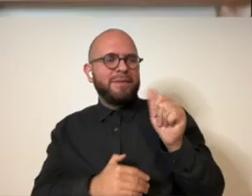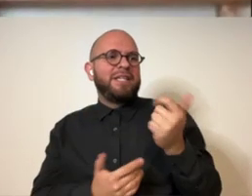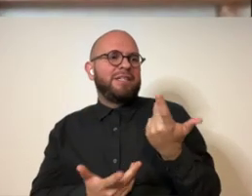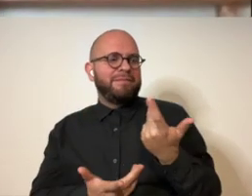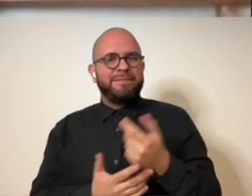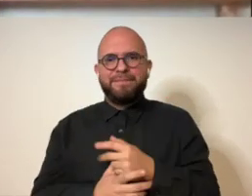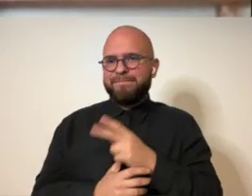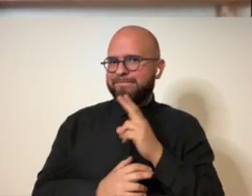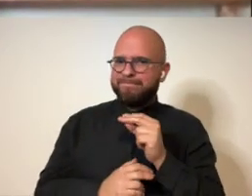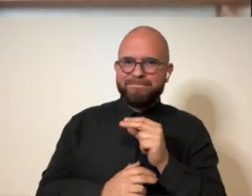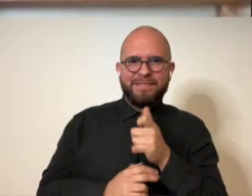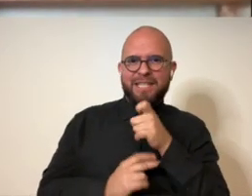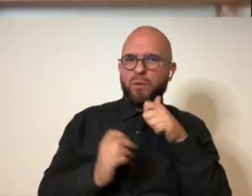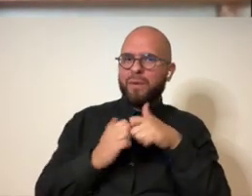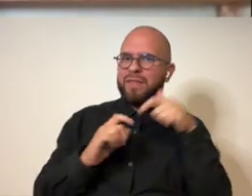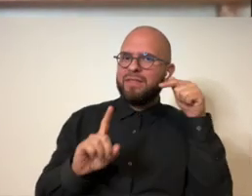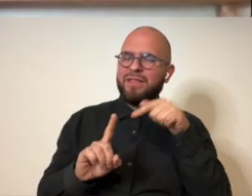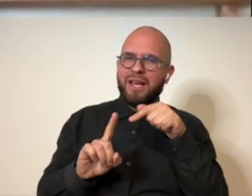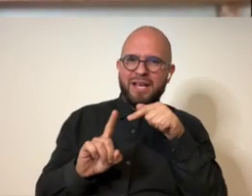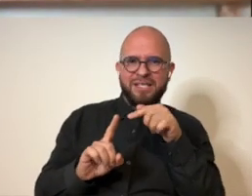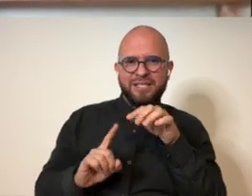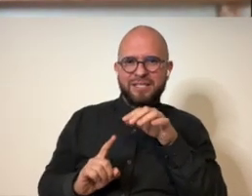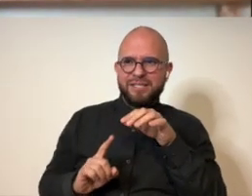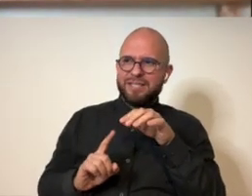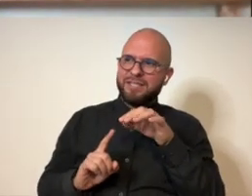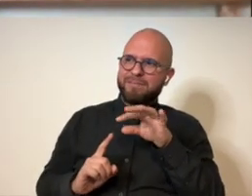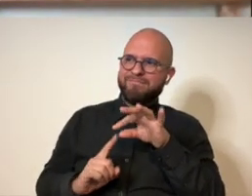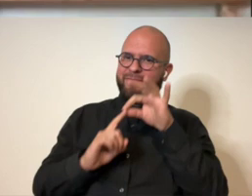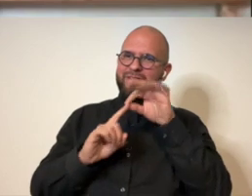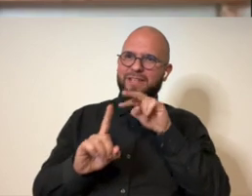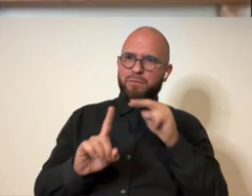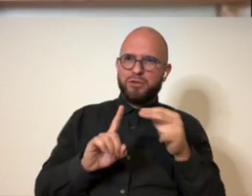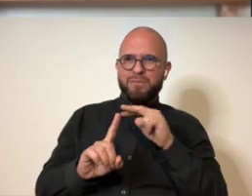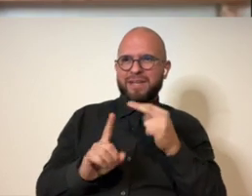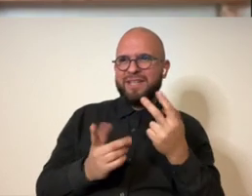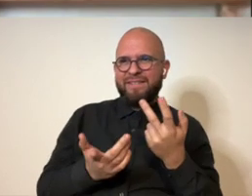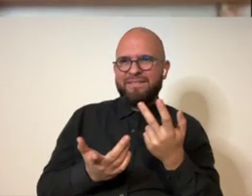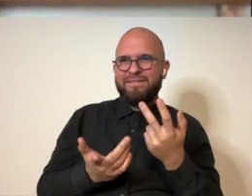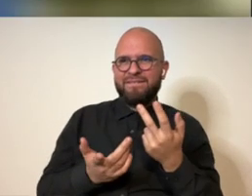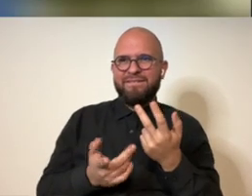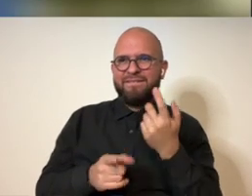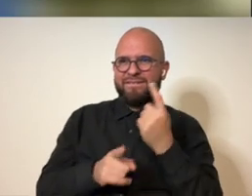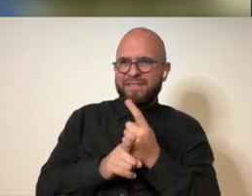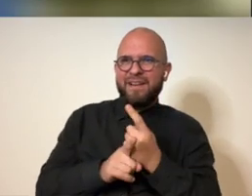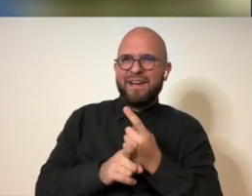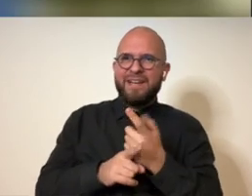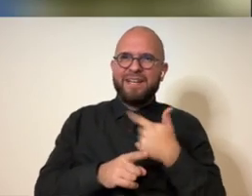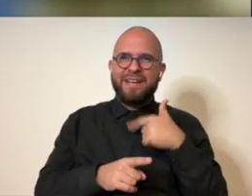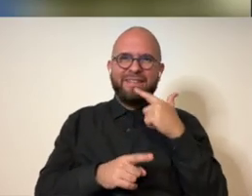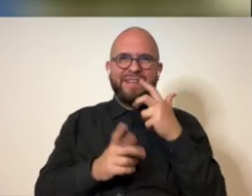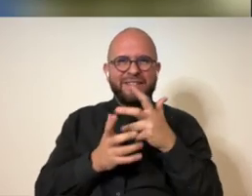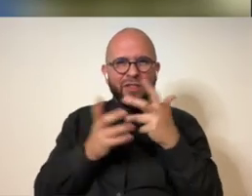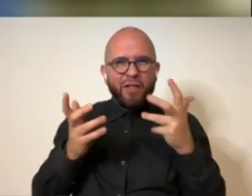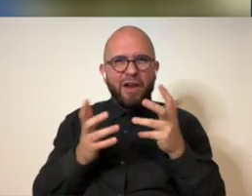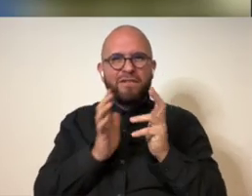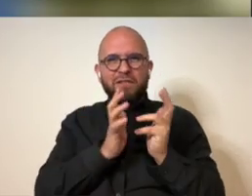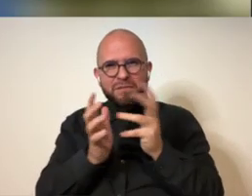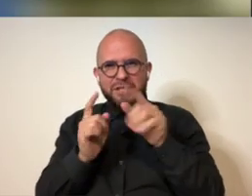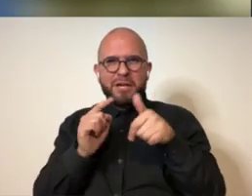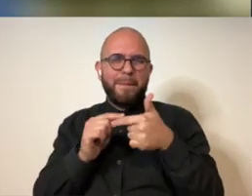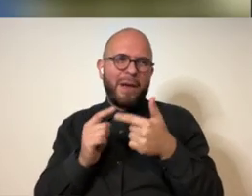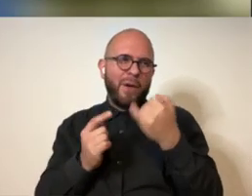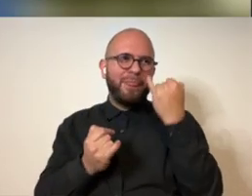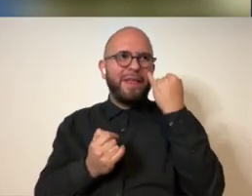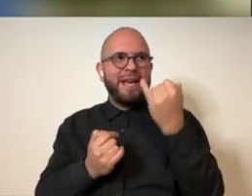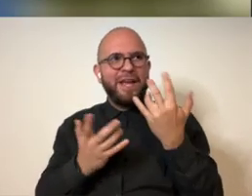Yeah, there are a lot of shows out there, but there aren't that many that focus on disability. No, and not with this particular